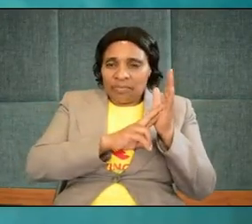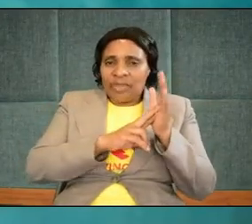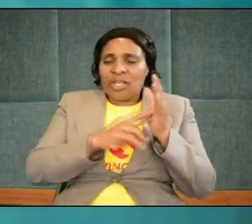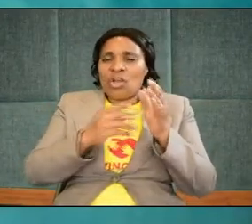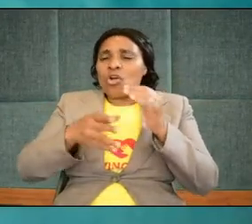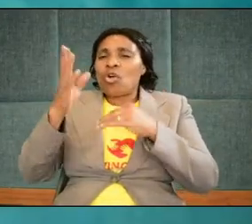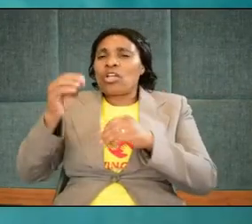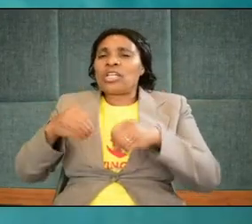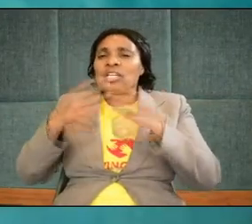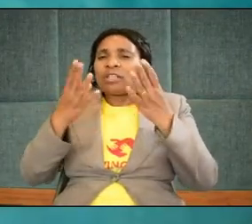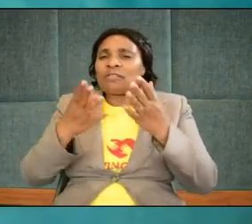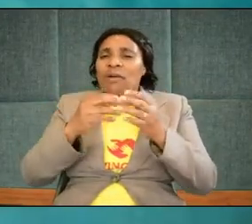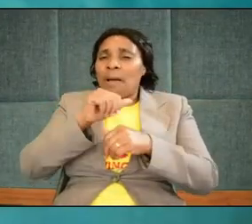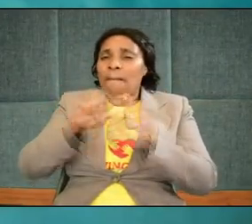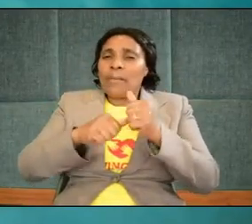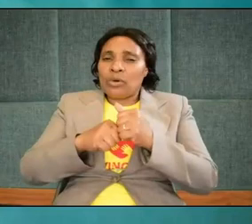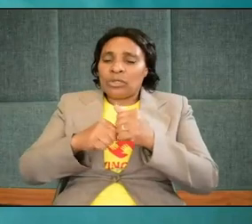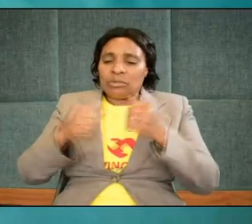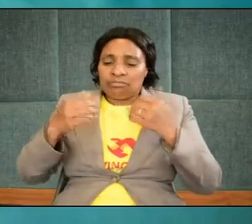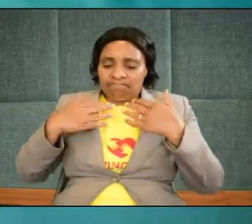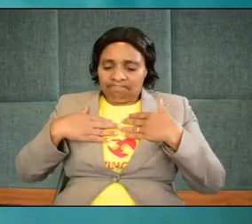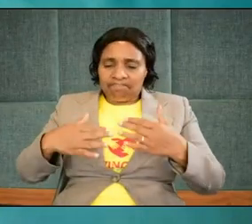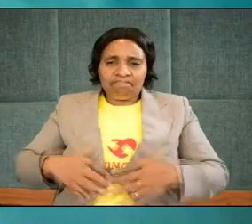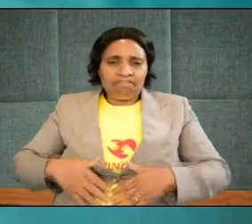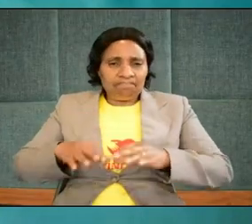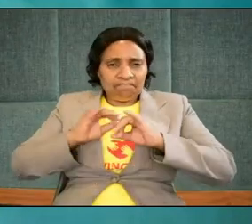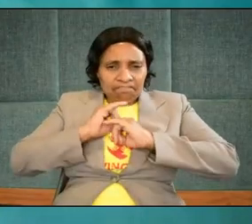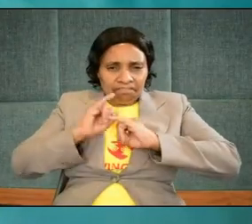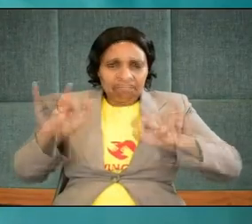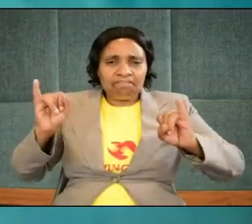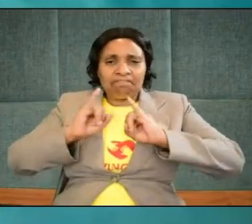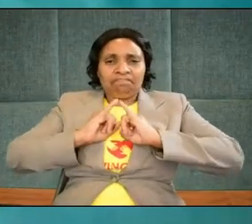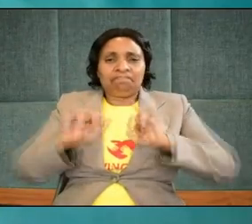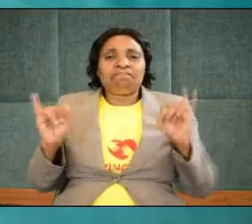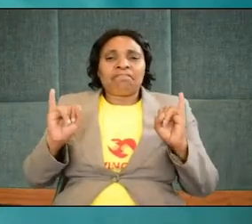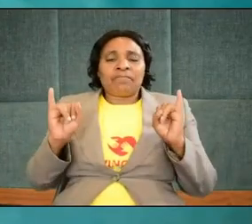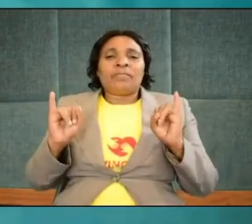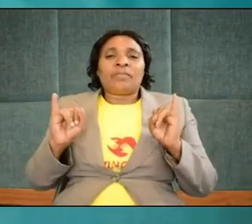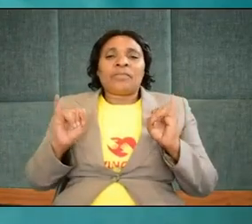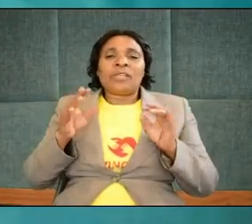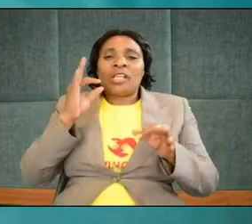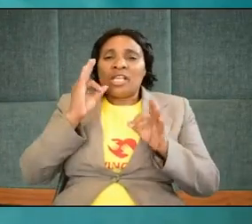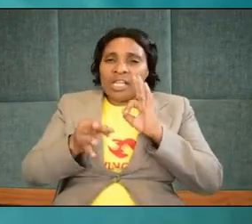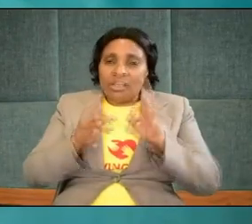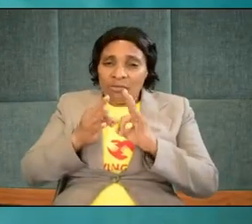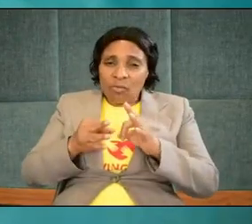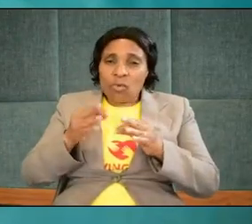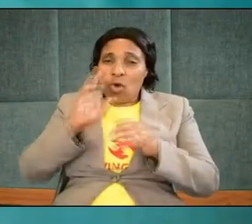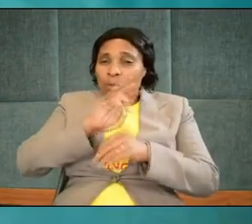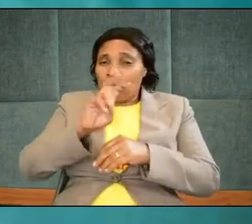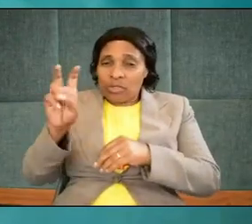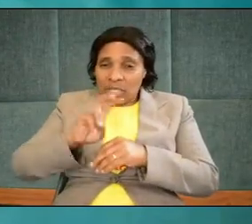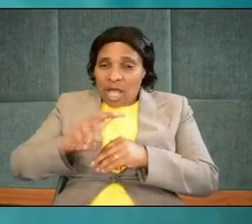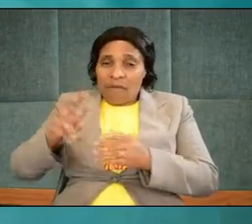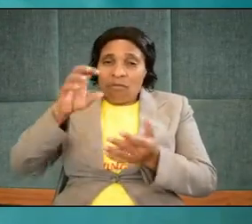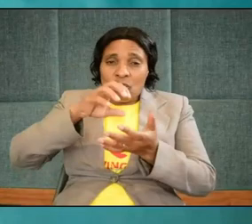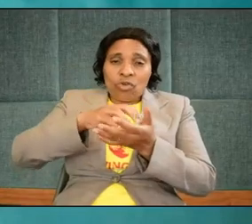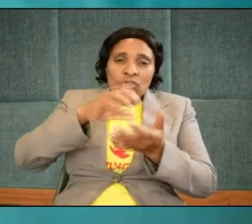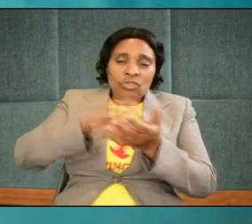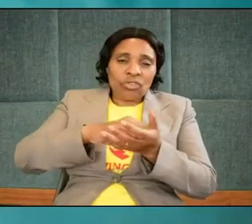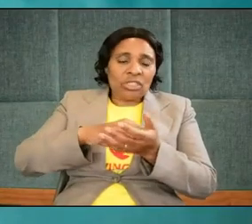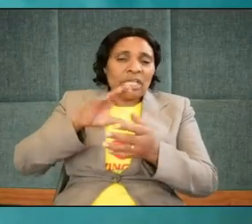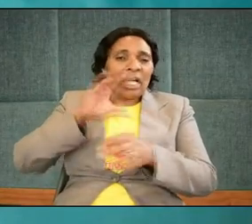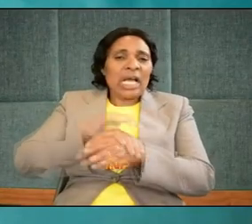gave about cleanliness. That is, if we observed pristine conditions of cleanliness, we would never get